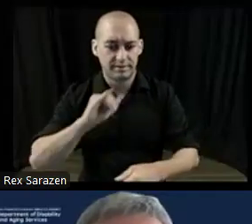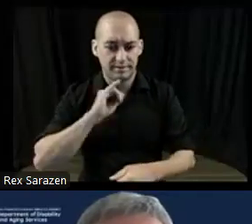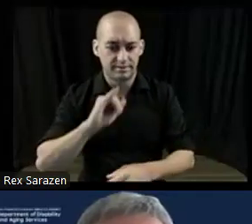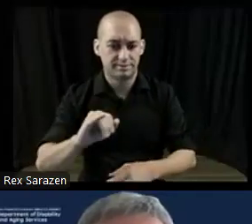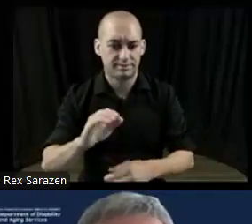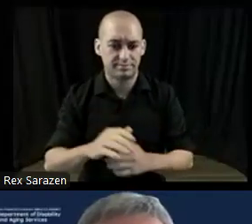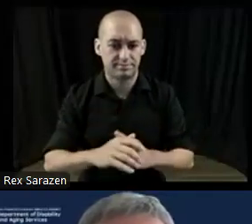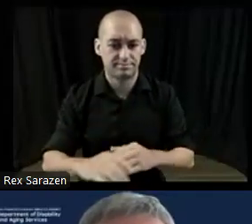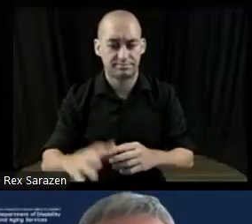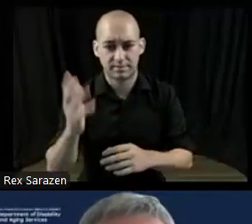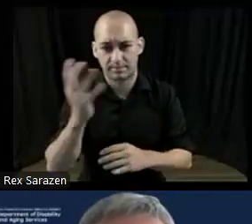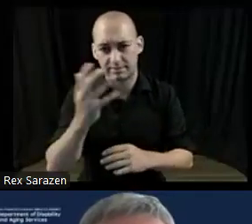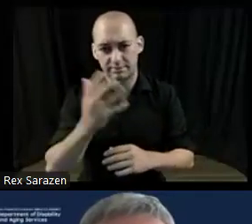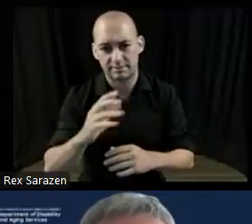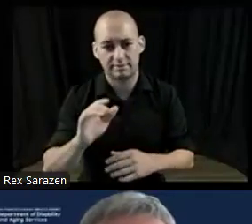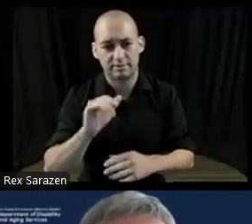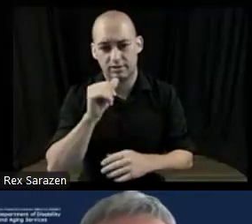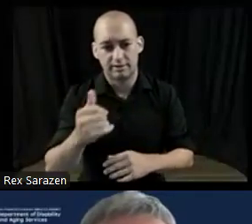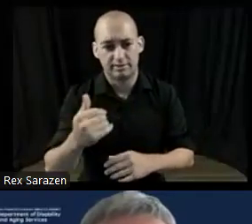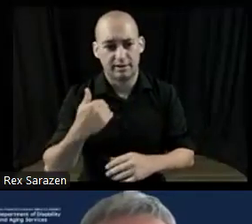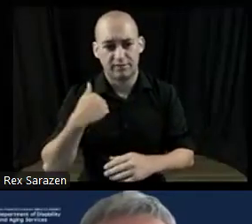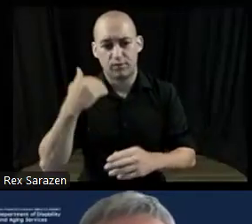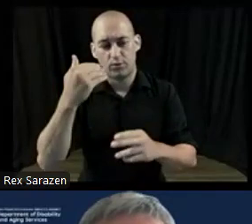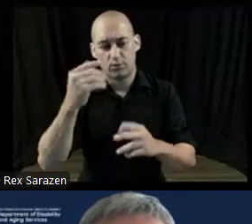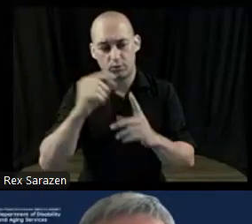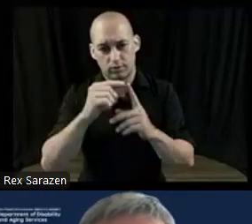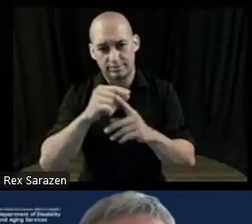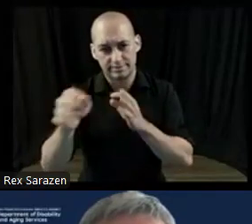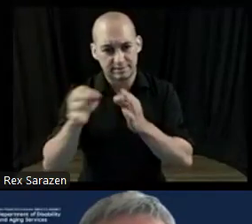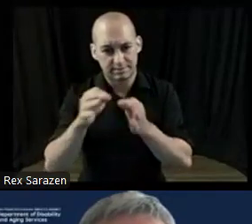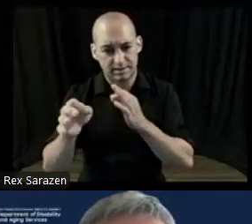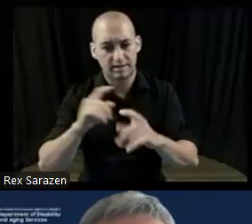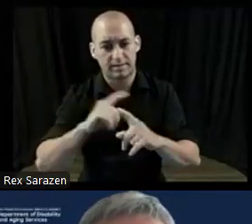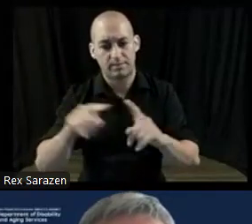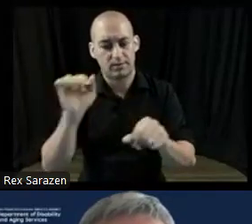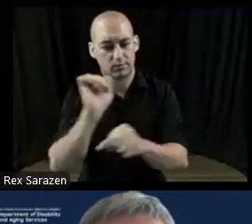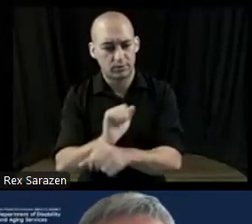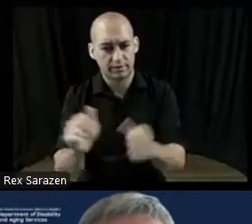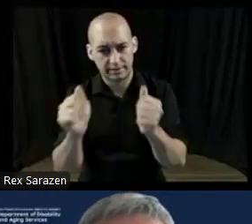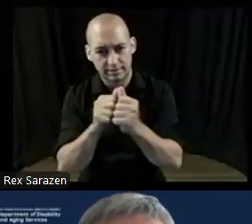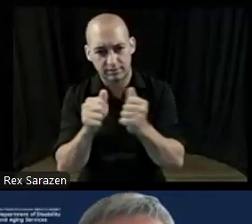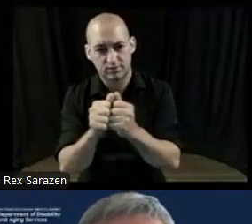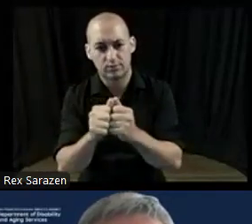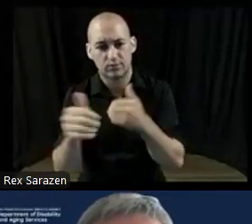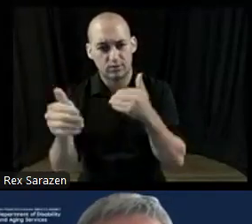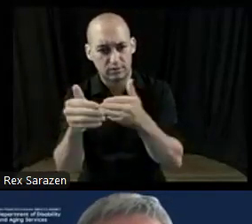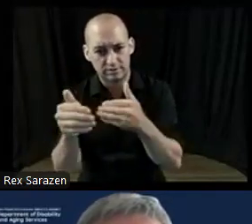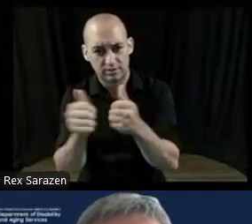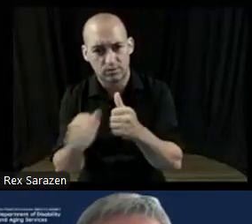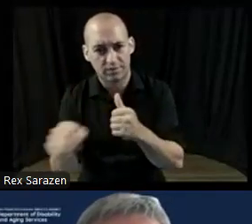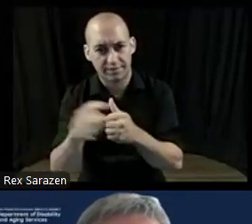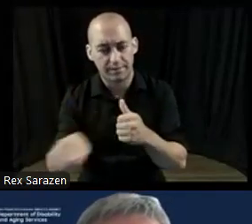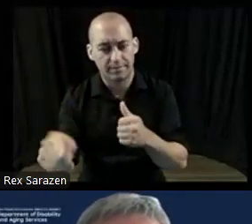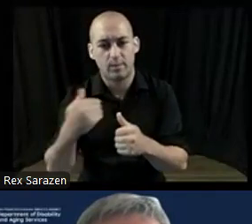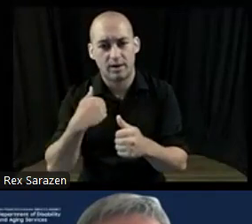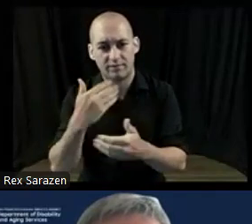they're just amazing. I don't have the words to describe, but yes, we're working closely with them, and we'll have something to